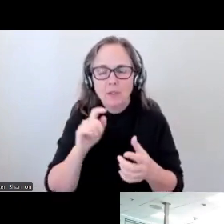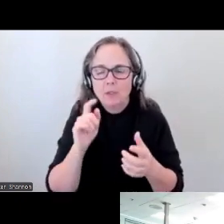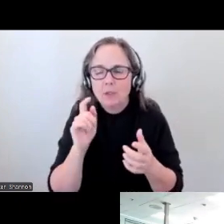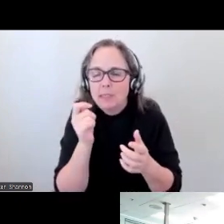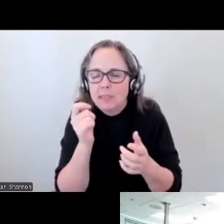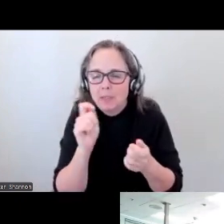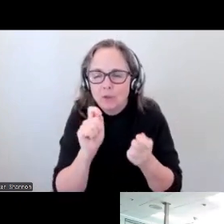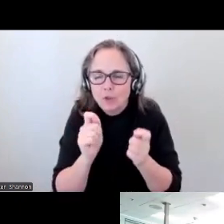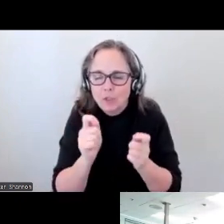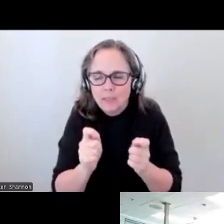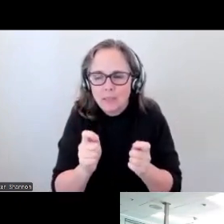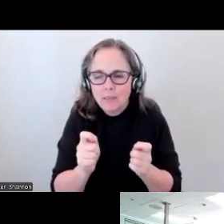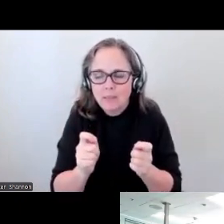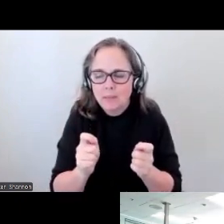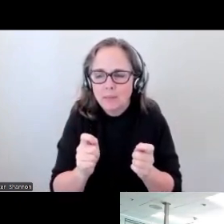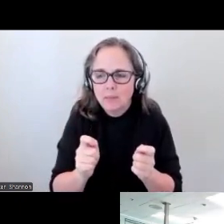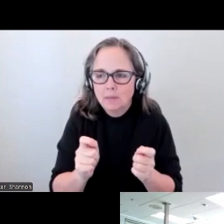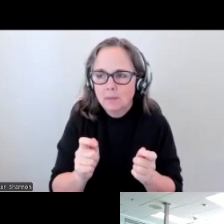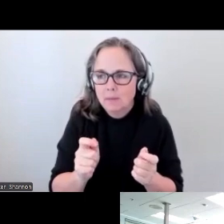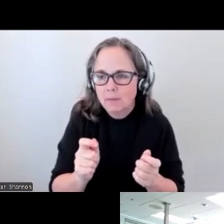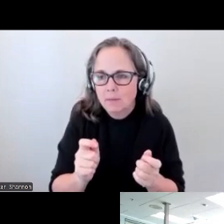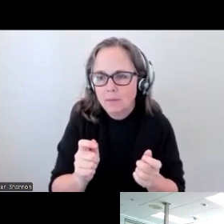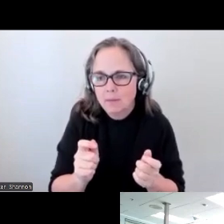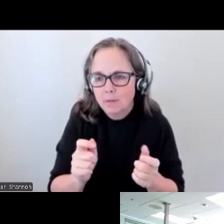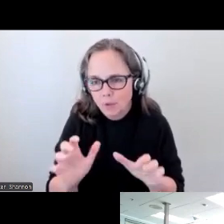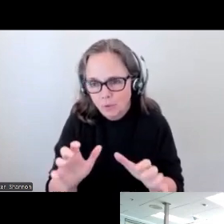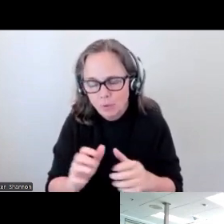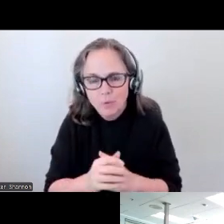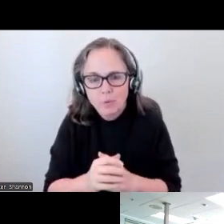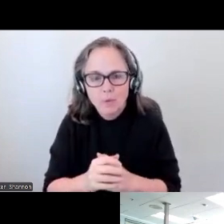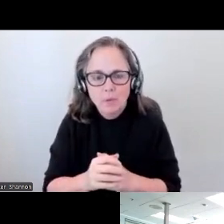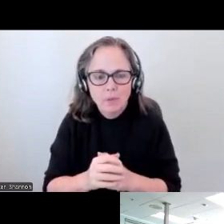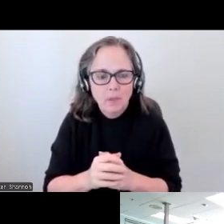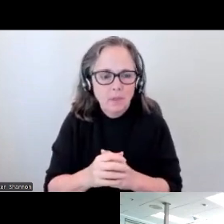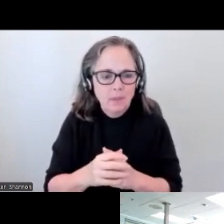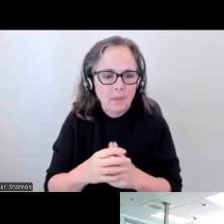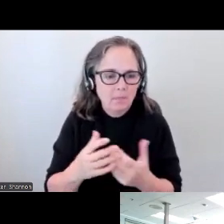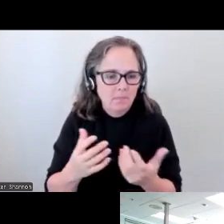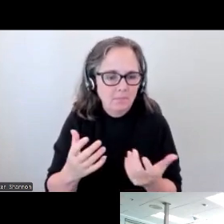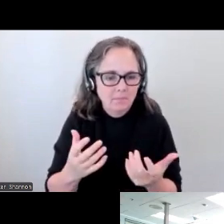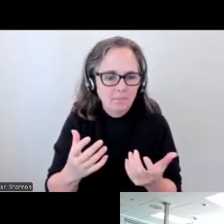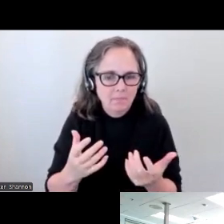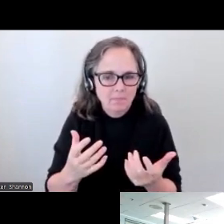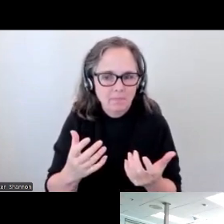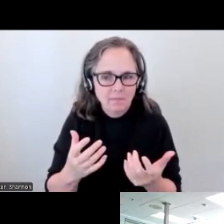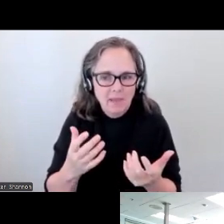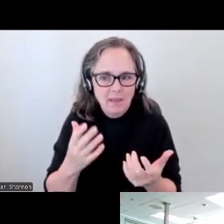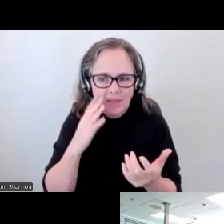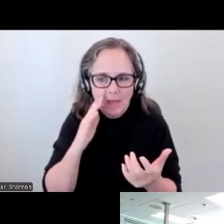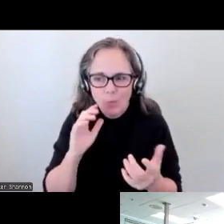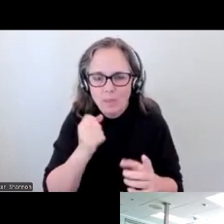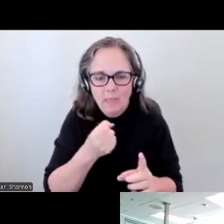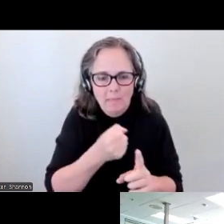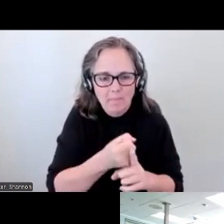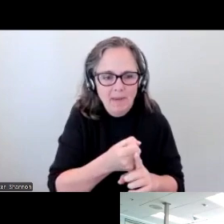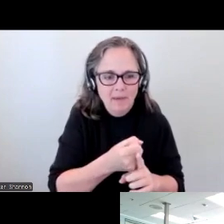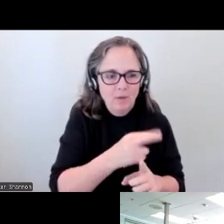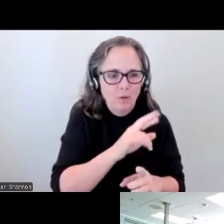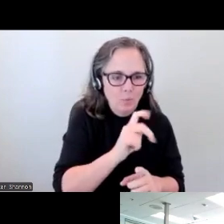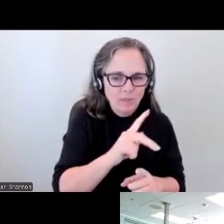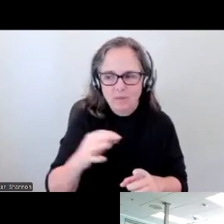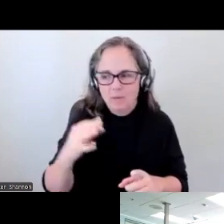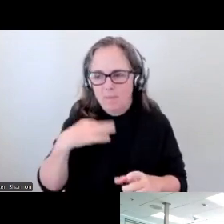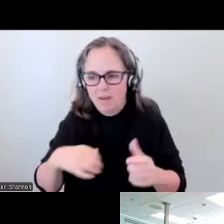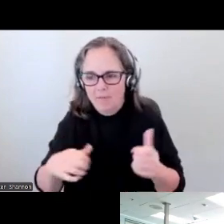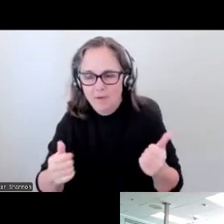that you take and they add into your risk or benefits, right? So just because